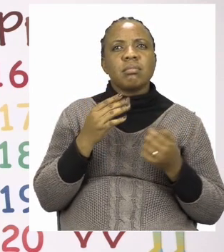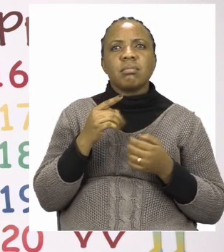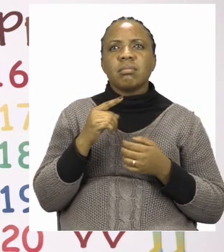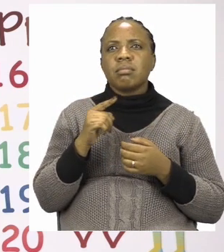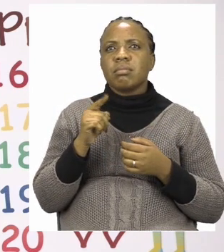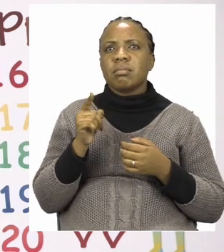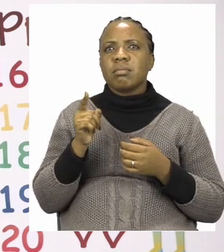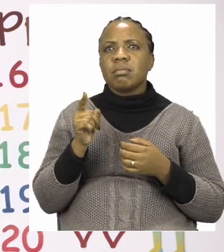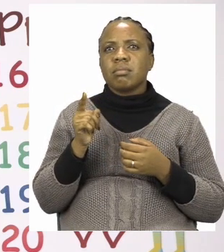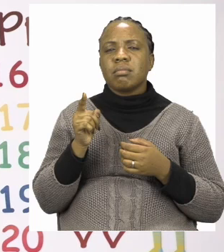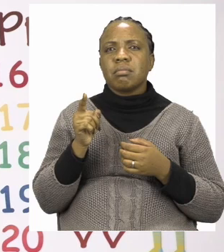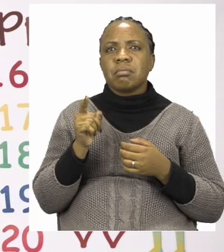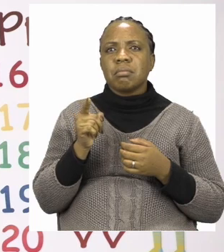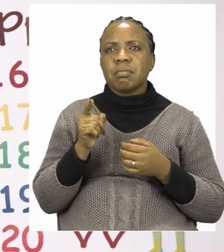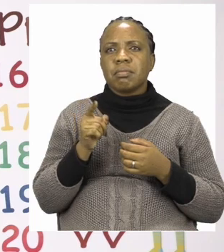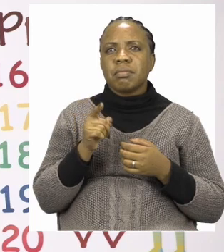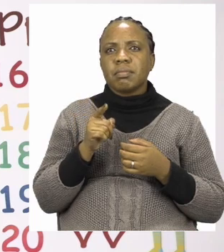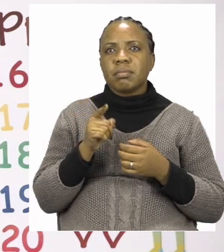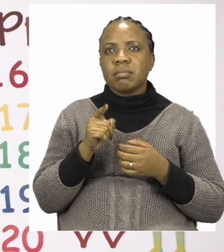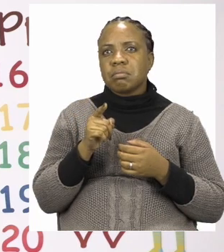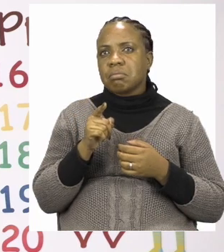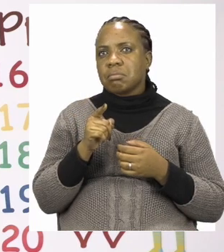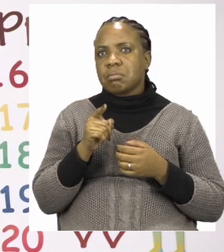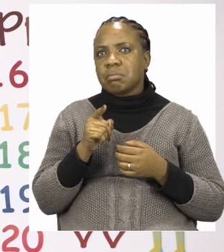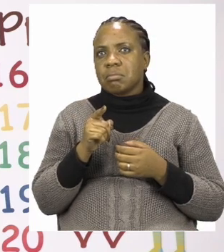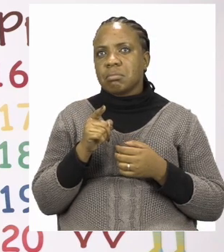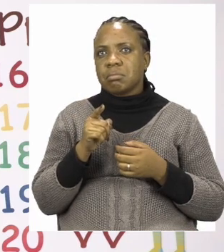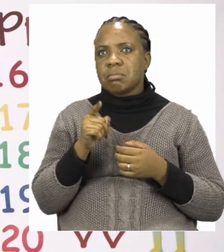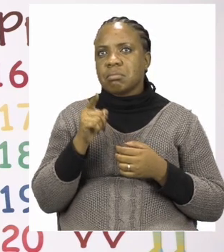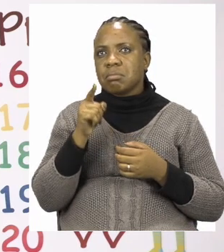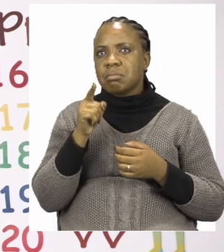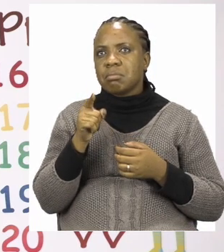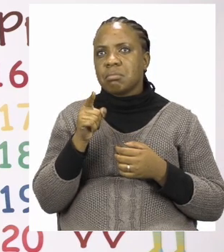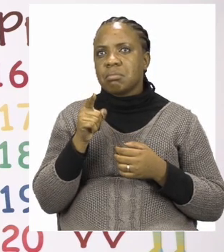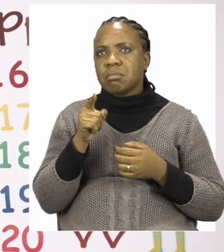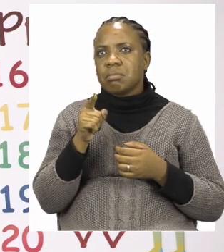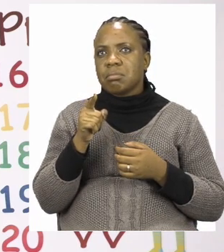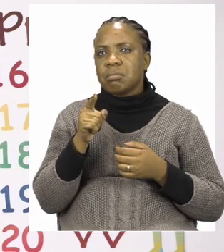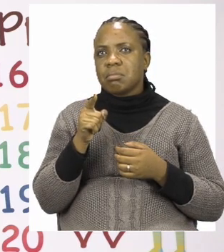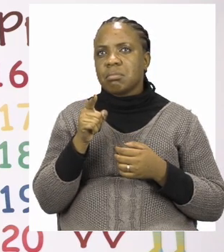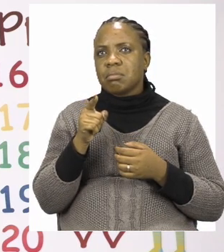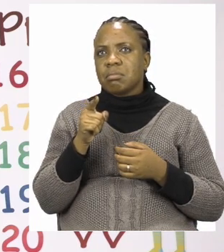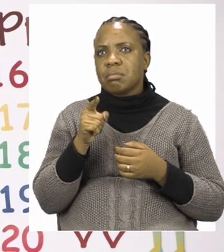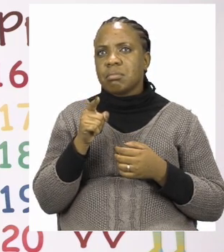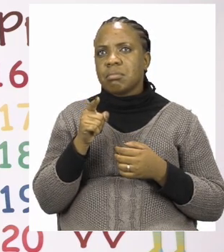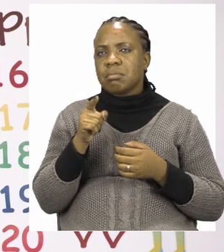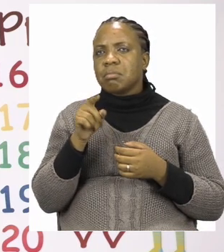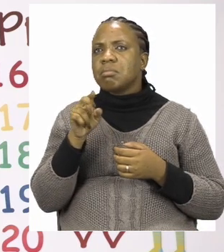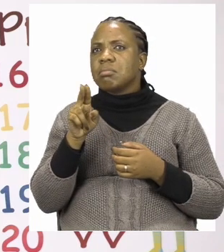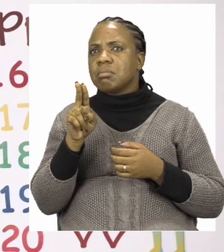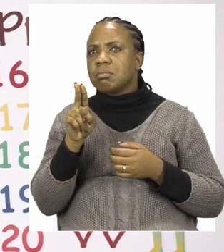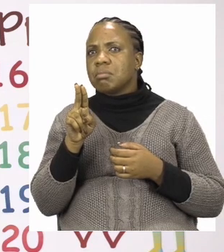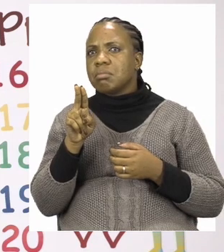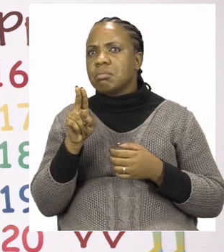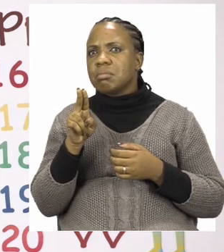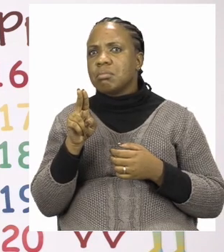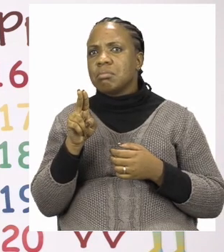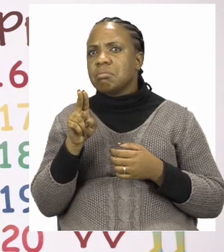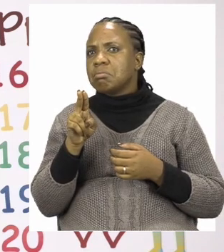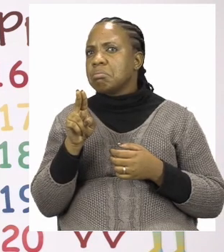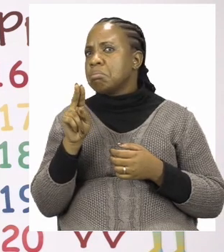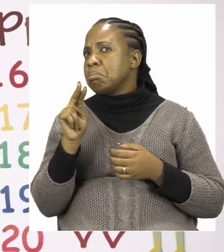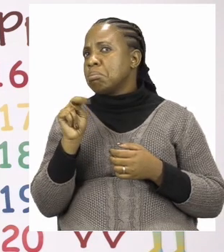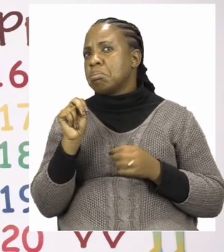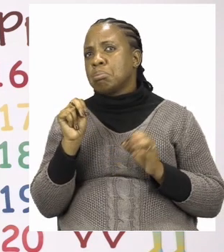J's I can find. I can see a J here and a U, but there's